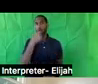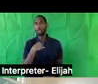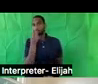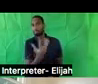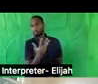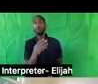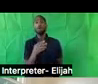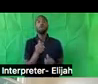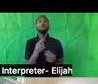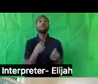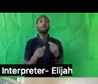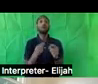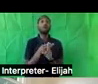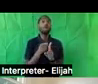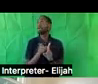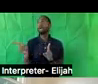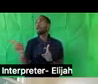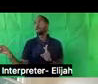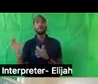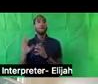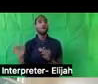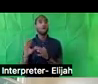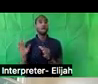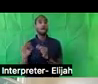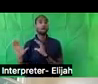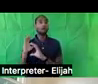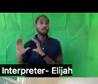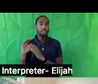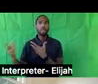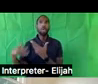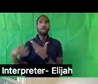being sidetracked into tangential conversations or other things